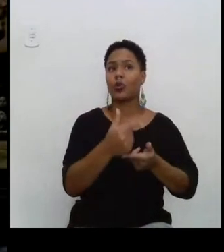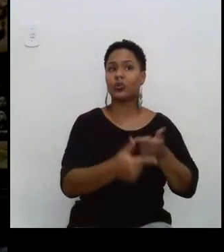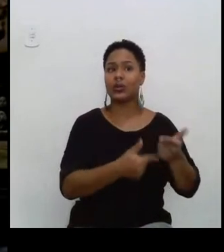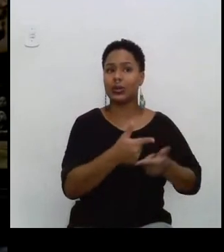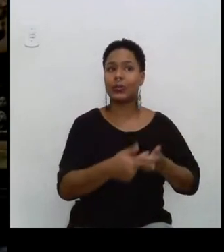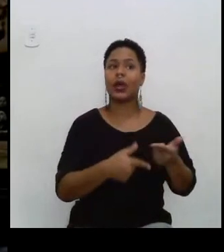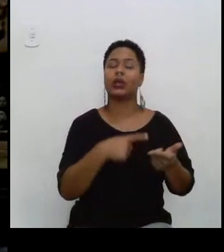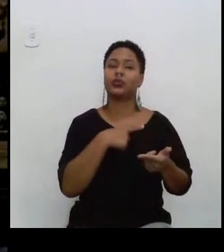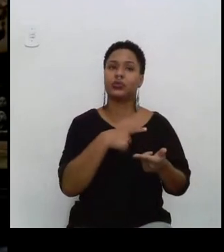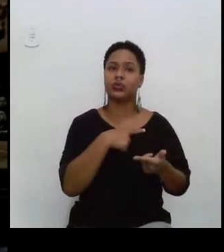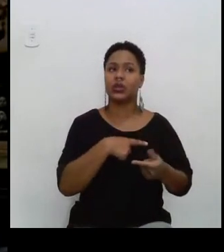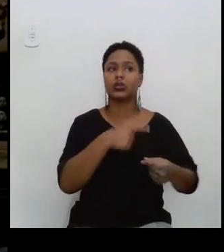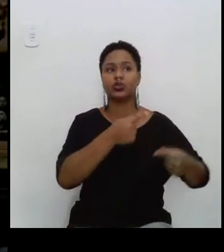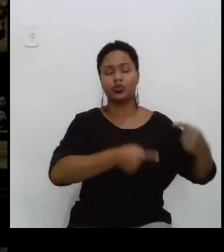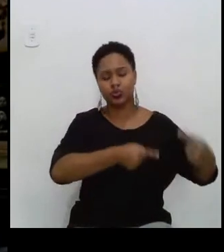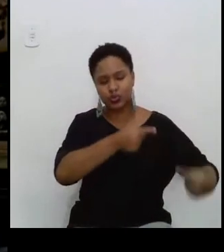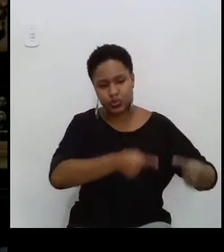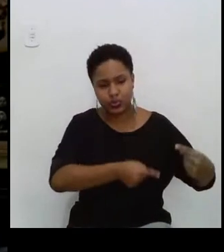decision-making